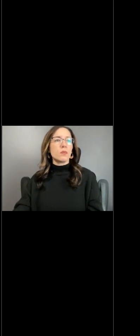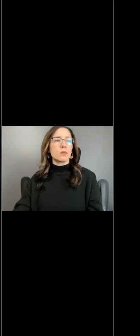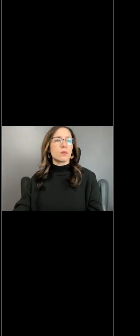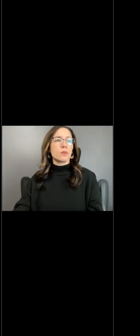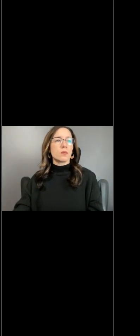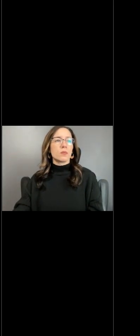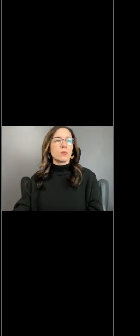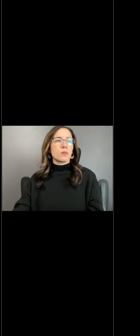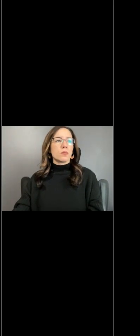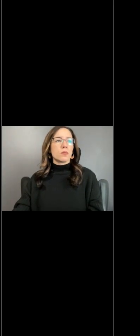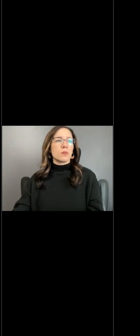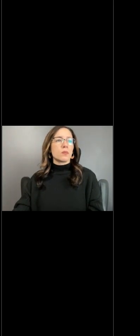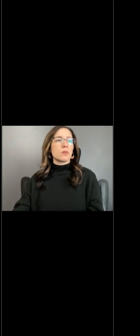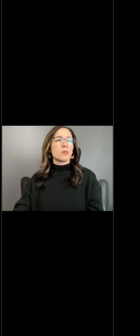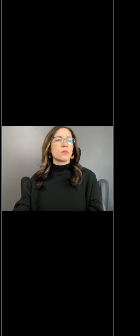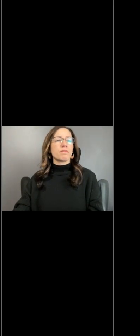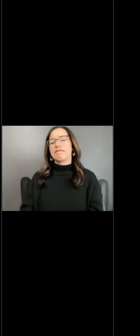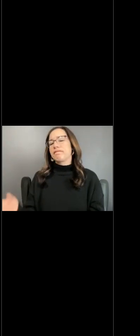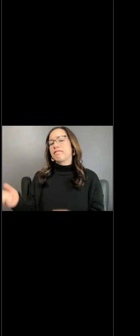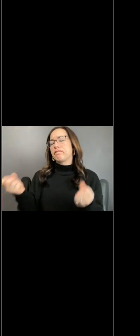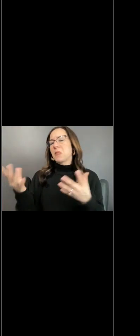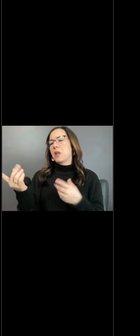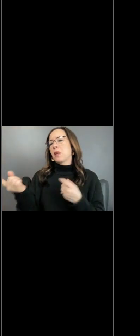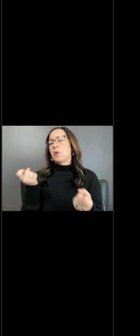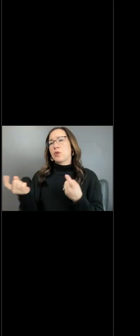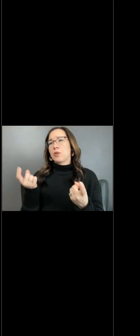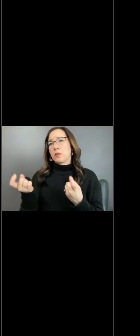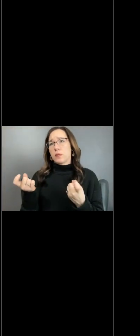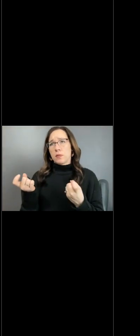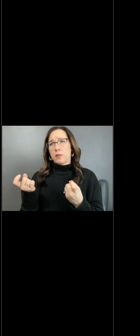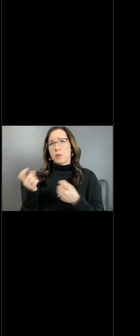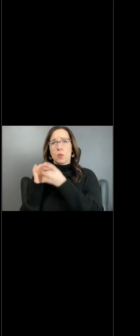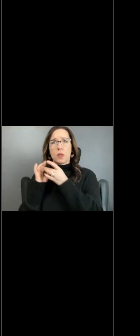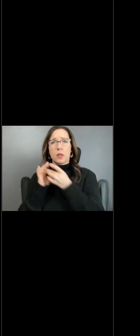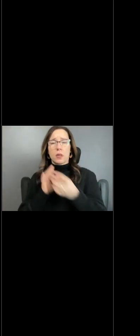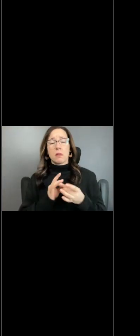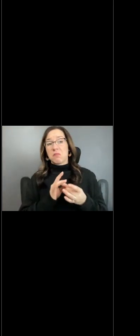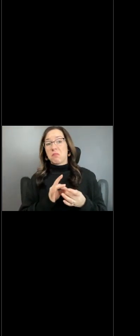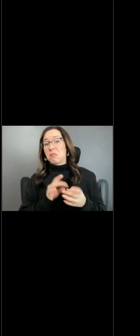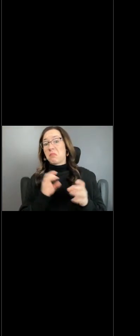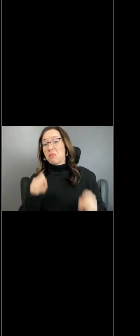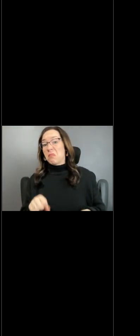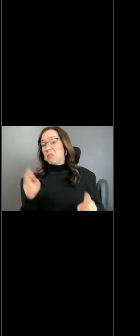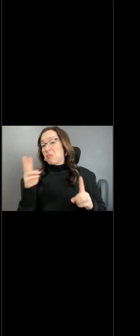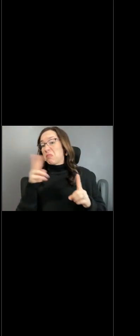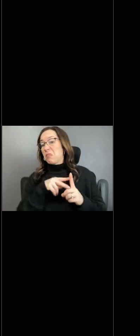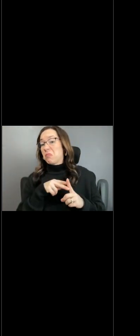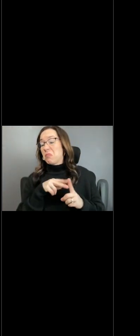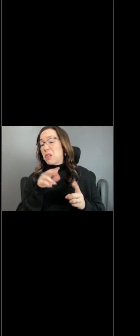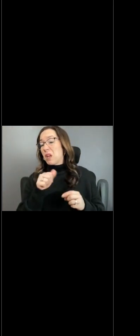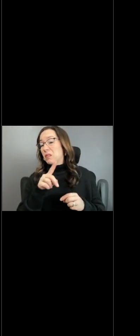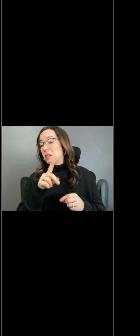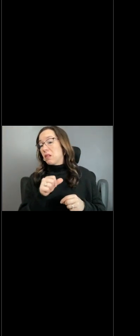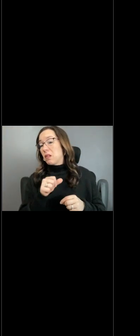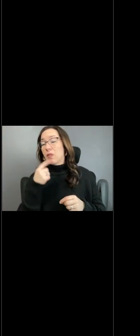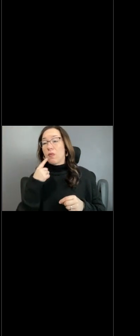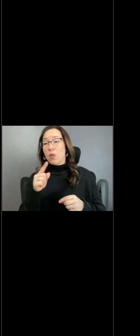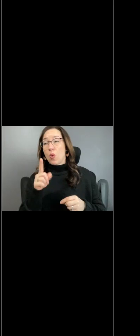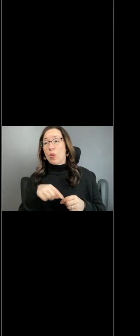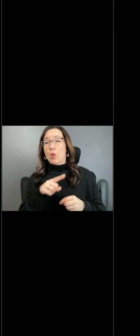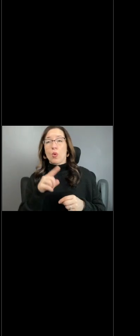HUD received a number of questions regarding the applicability of the ADA to